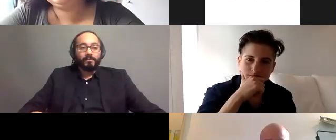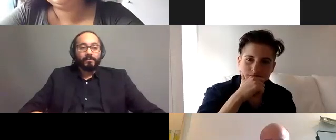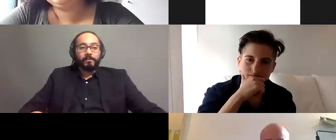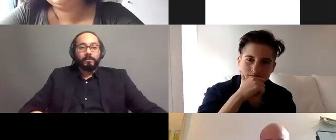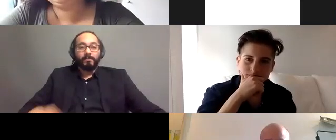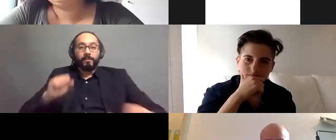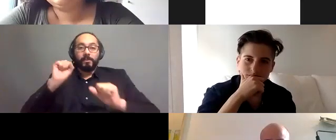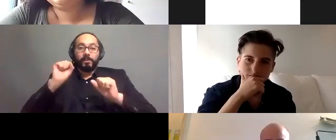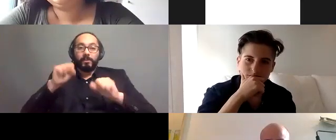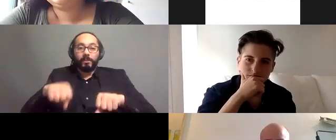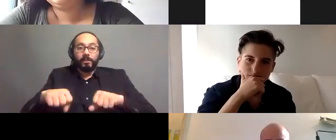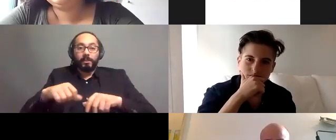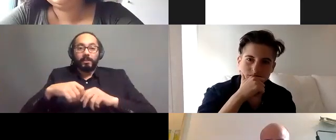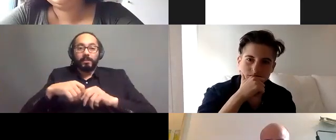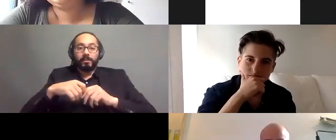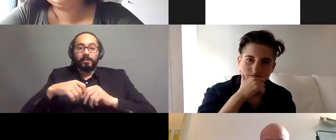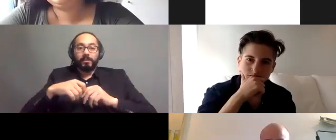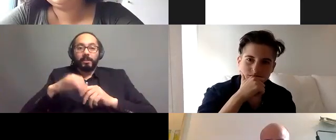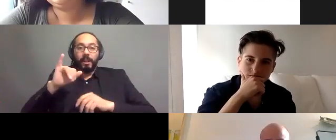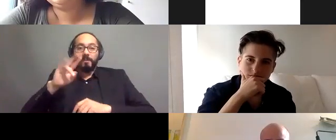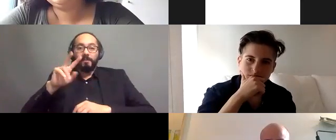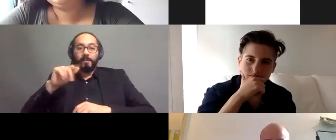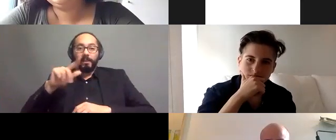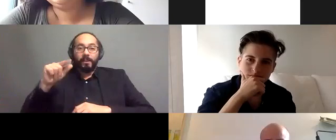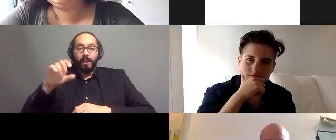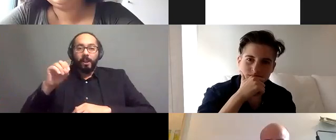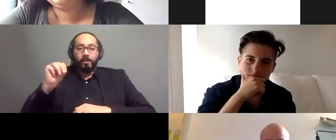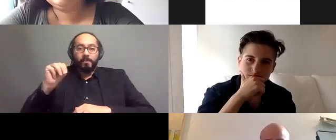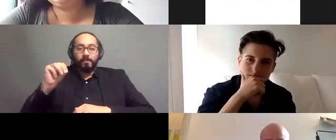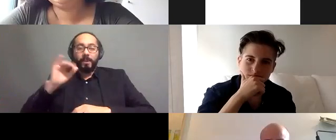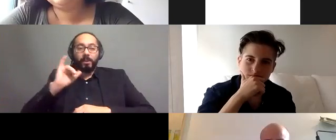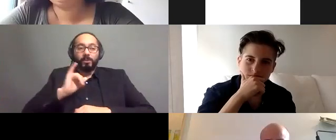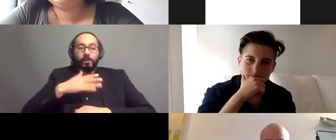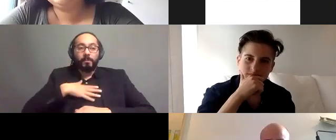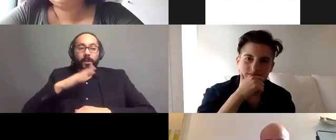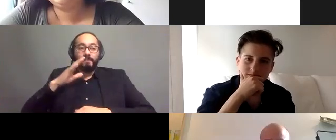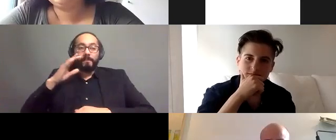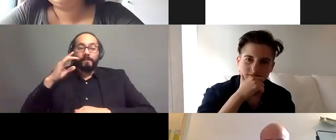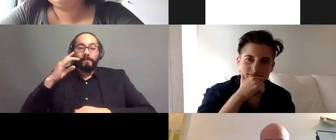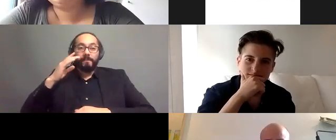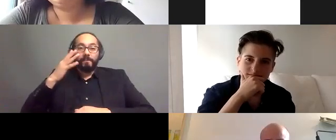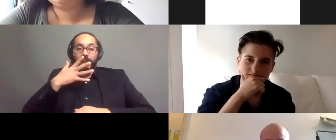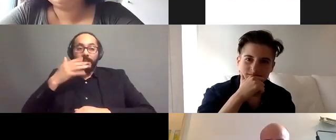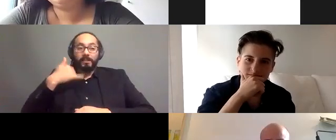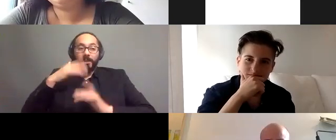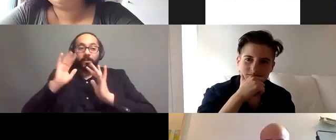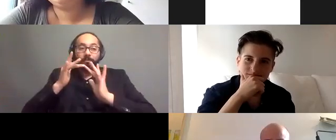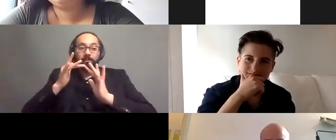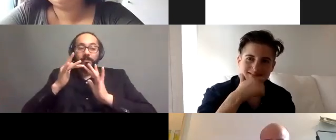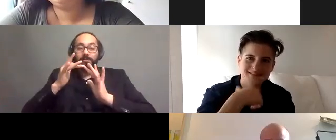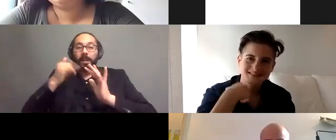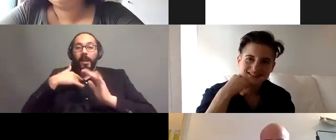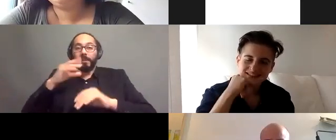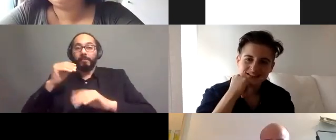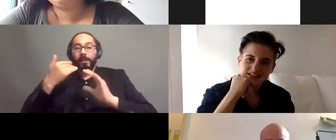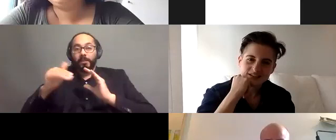ivettakang.com. And then the Instagram, you can also be linked to like my Facebook and website. Yeah, and my email as well. So I'll be